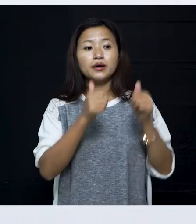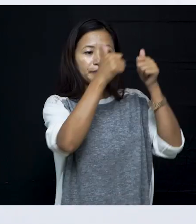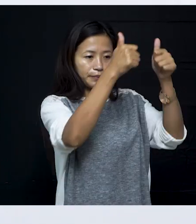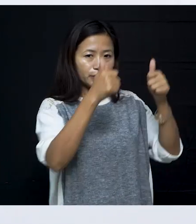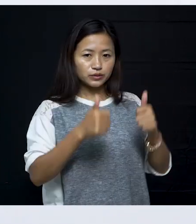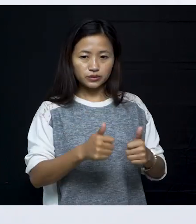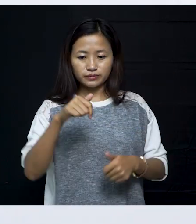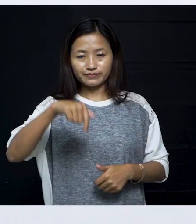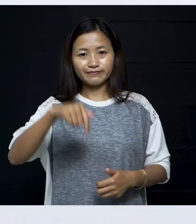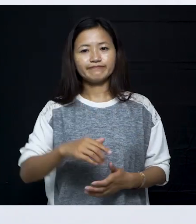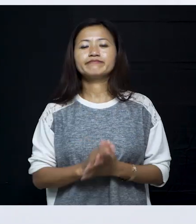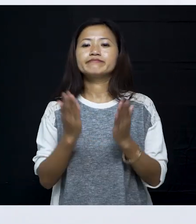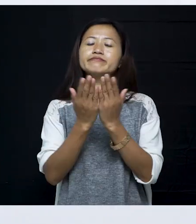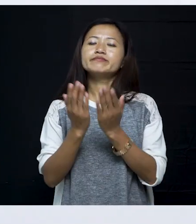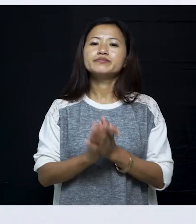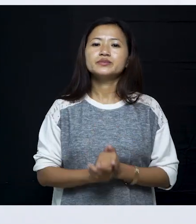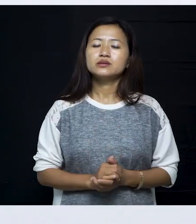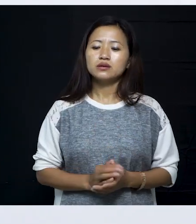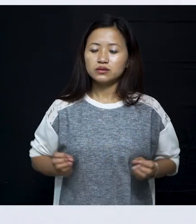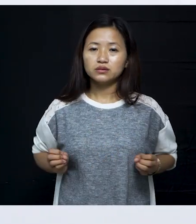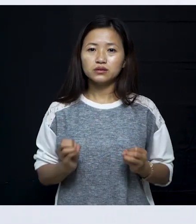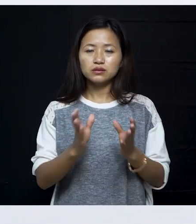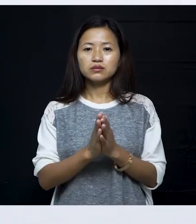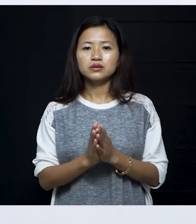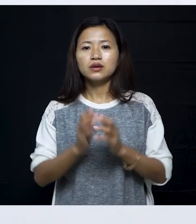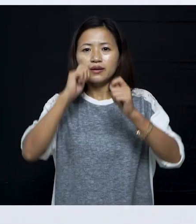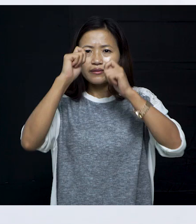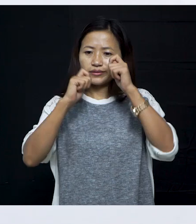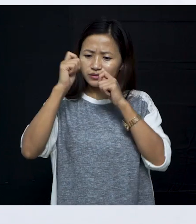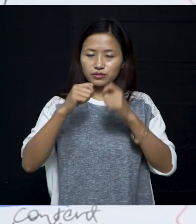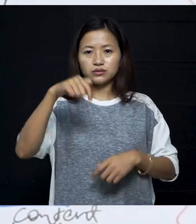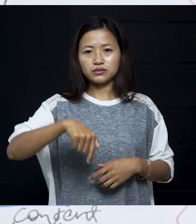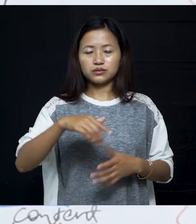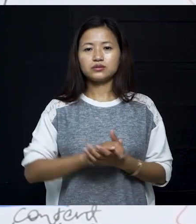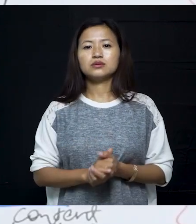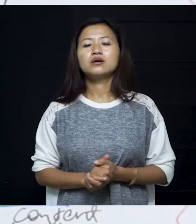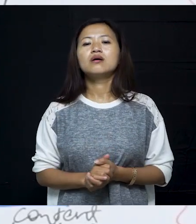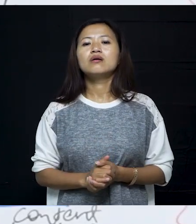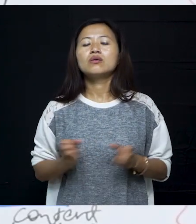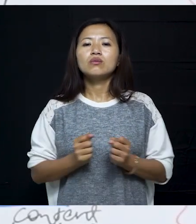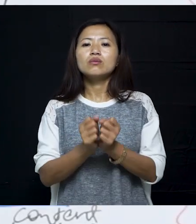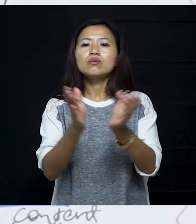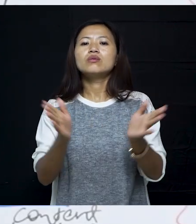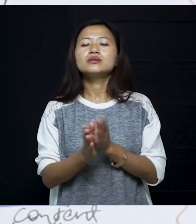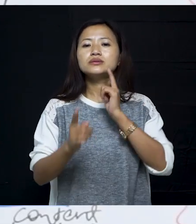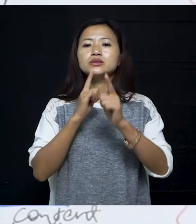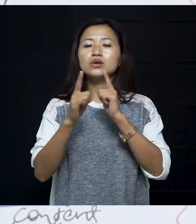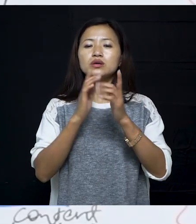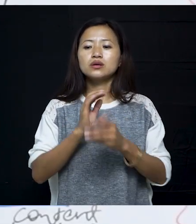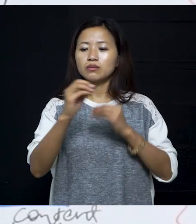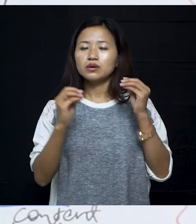right now. If, supposing, I start with expression here, without talking